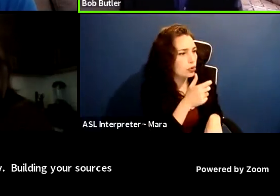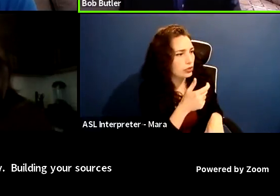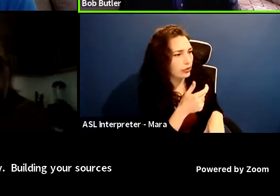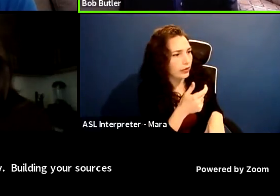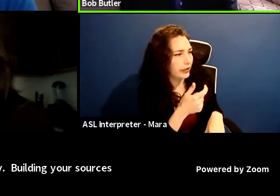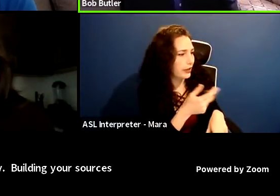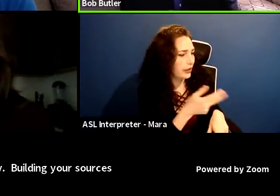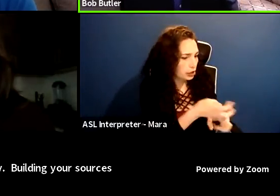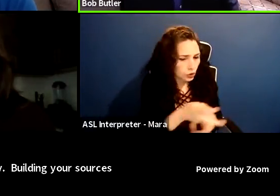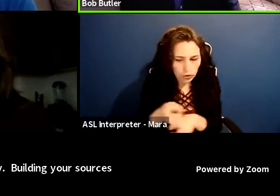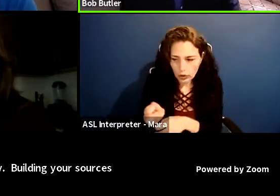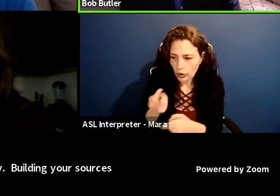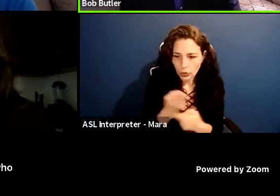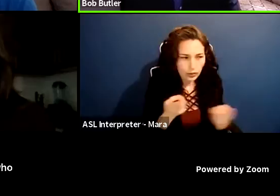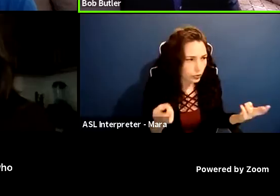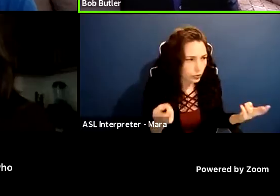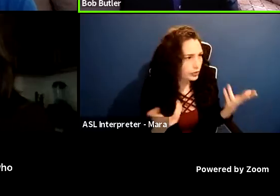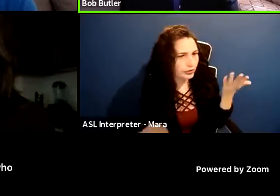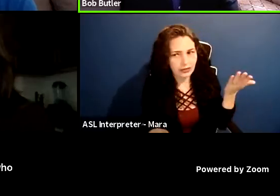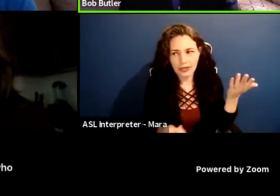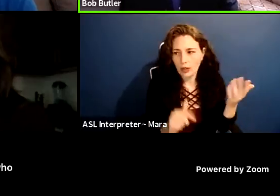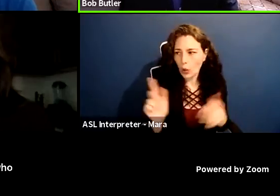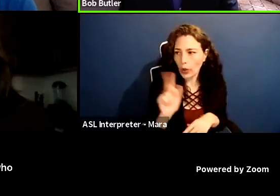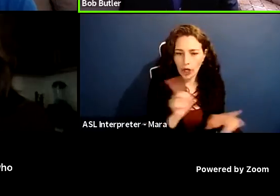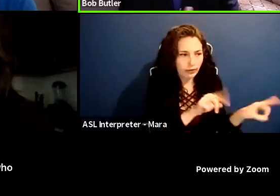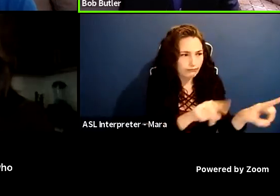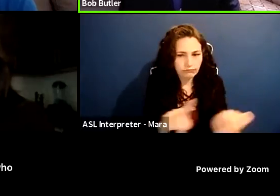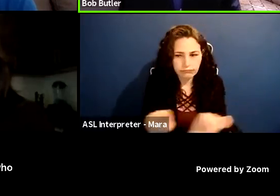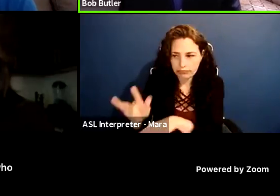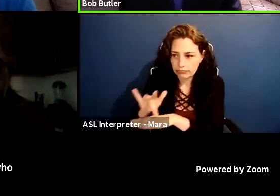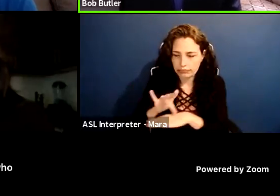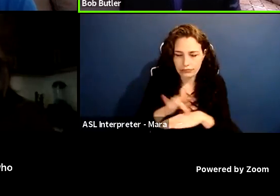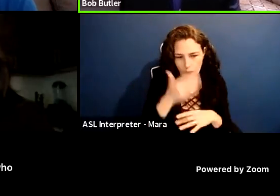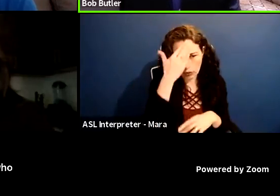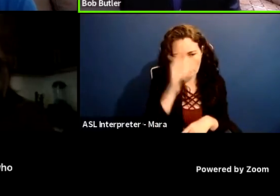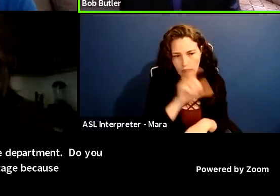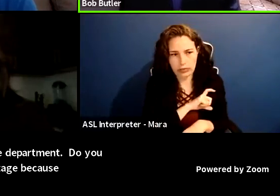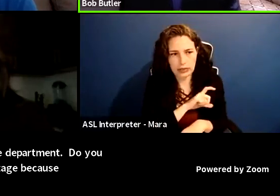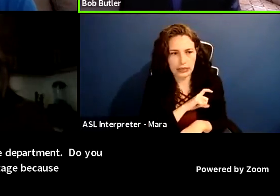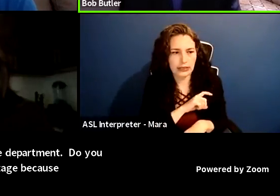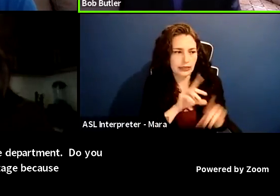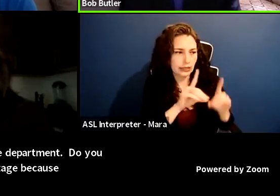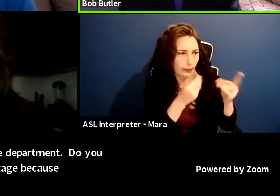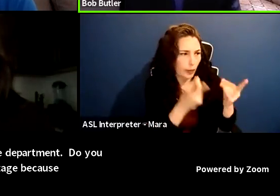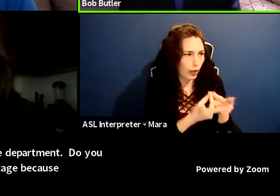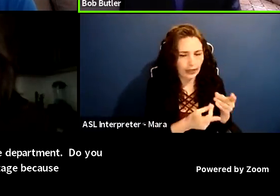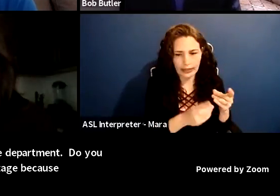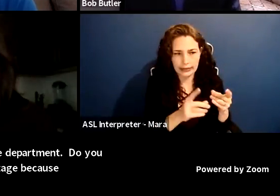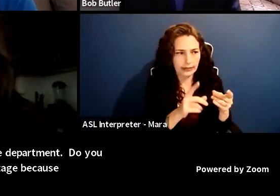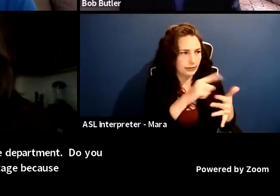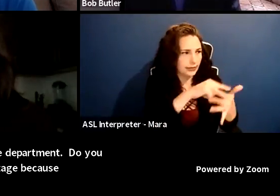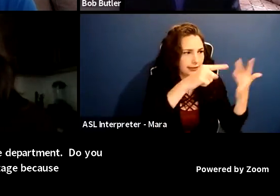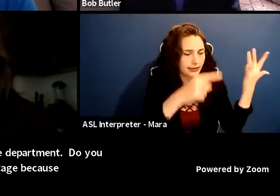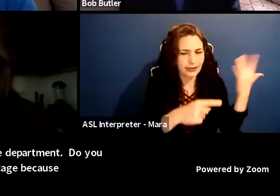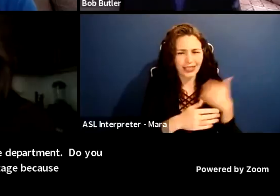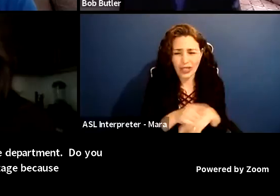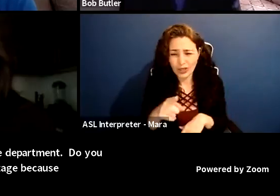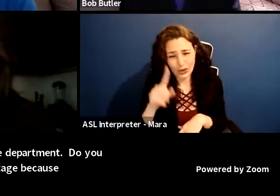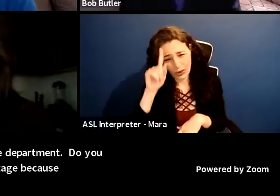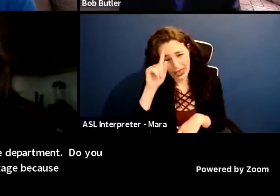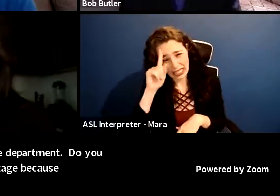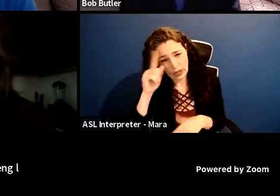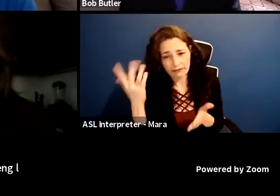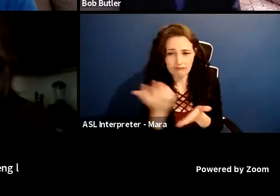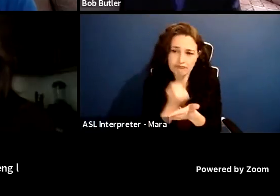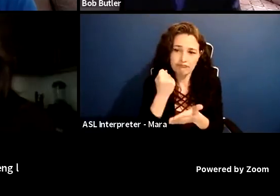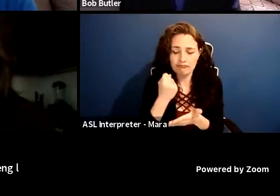department. Do you think you have an advantage because you grew up in Inglewood on those things? I think I have an advantage